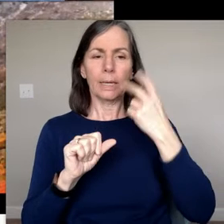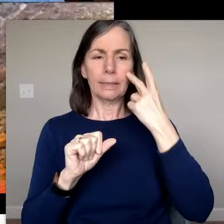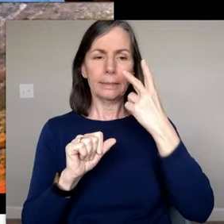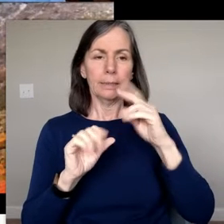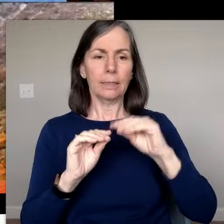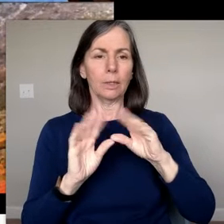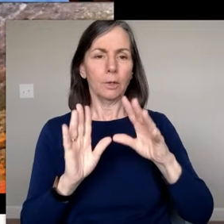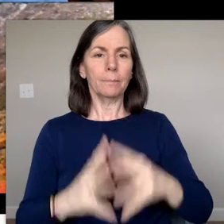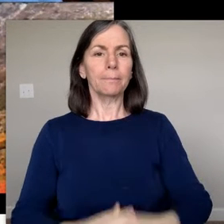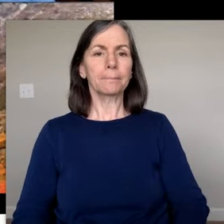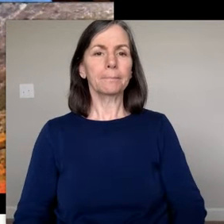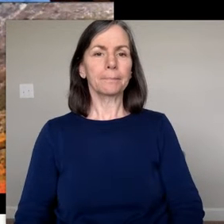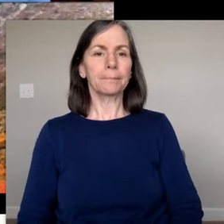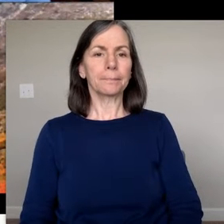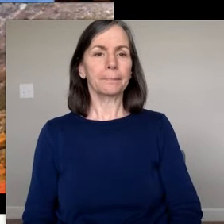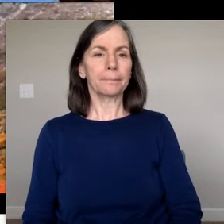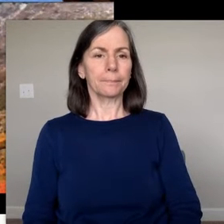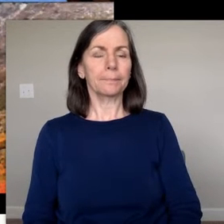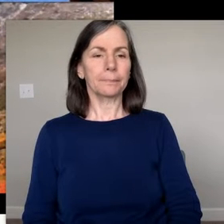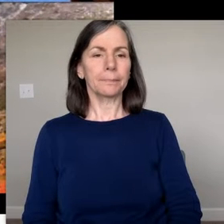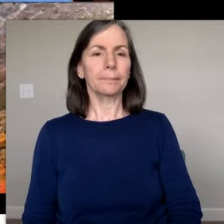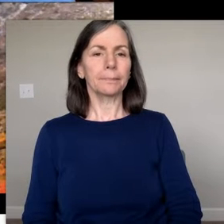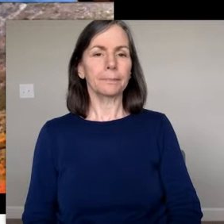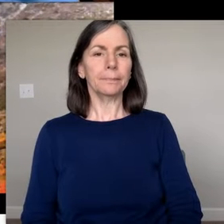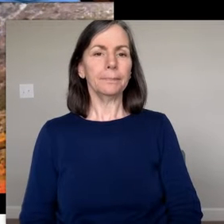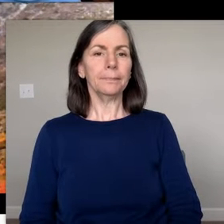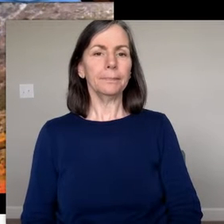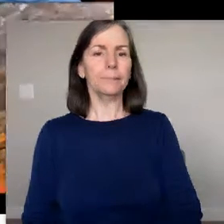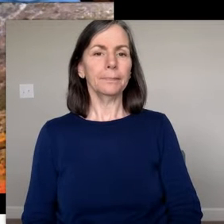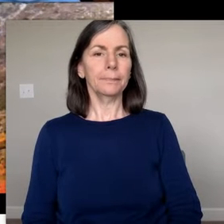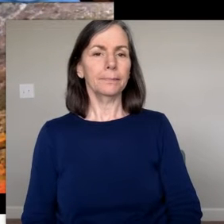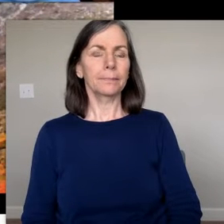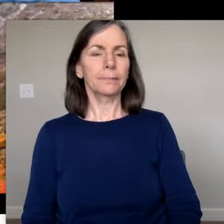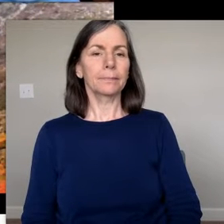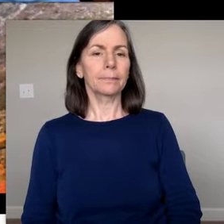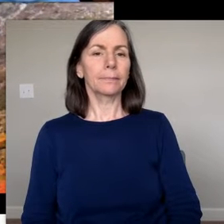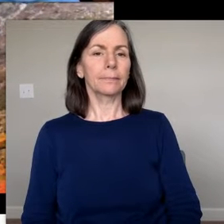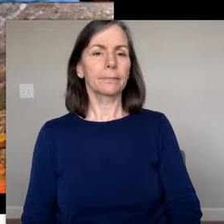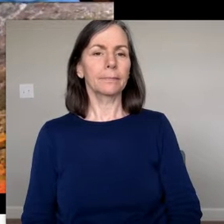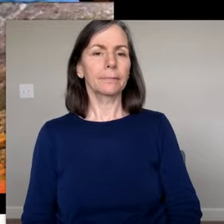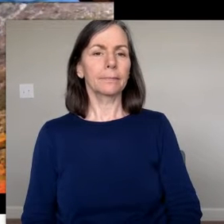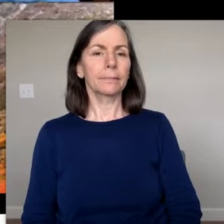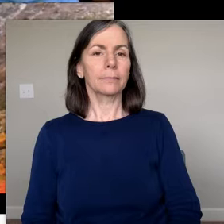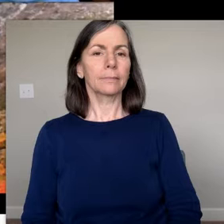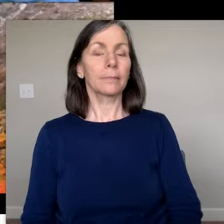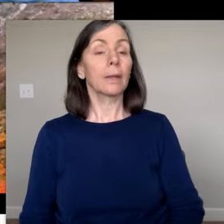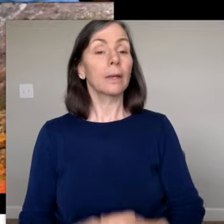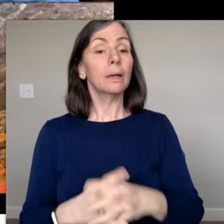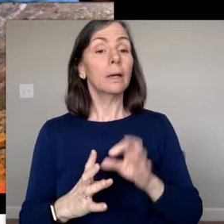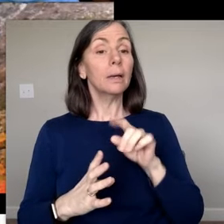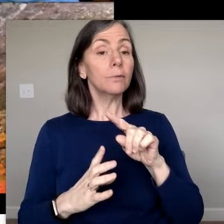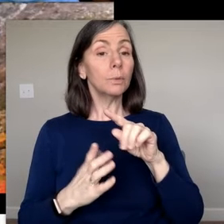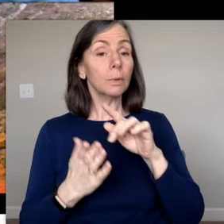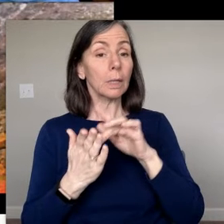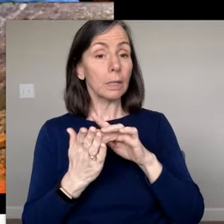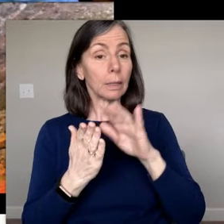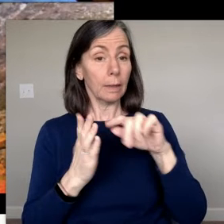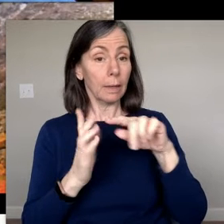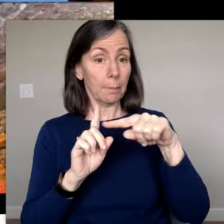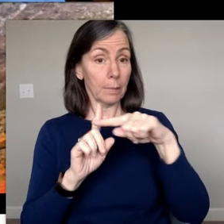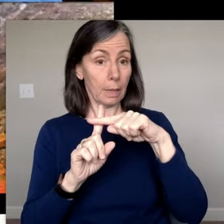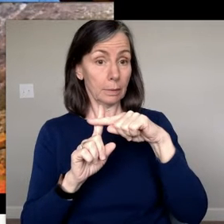this a little to make sure you can see that. I'm going to click on this plus sign in the top right corner.